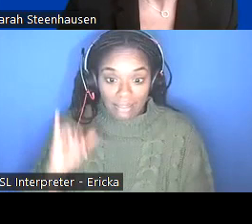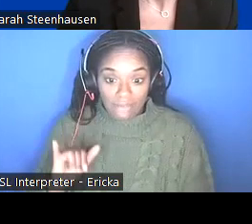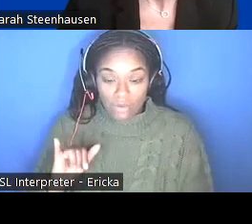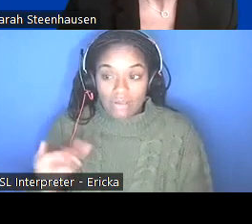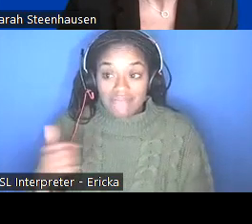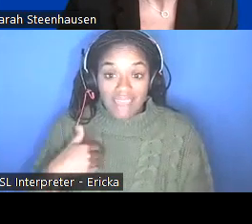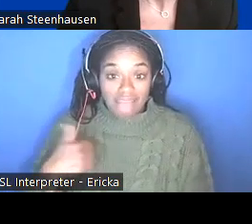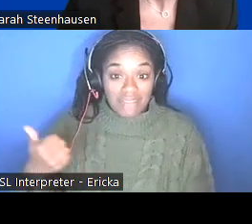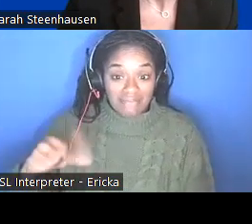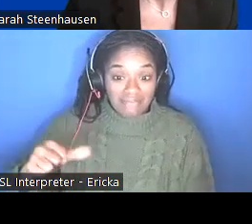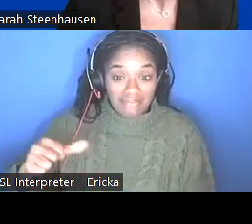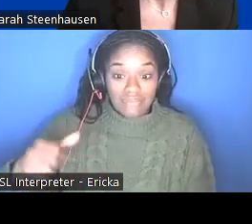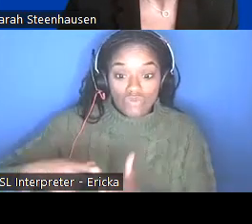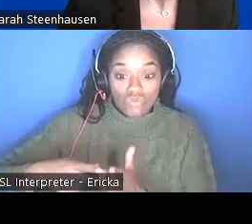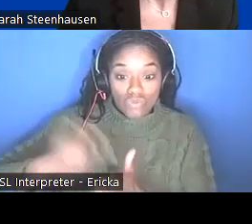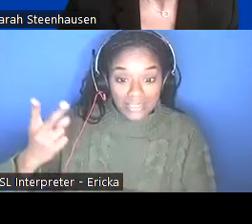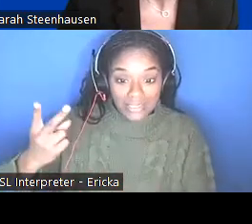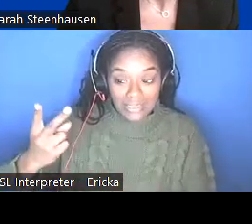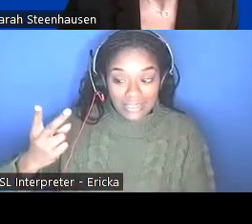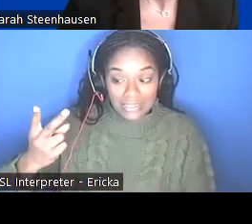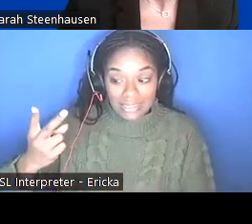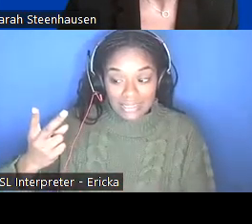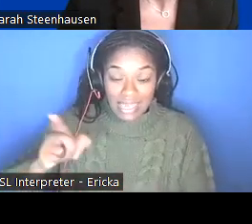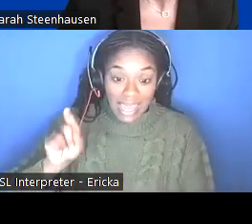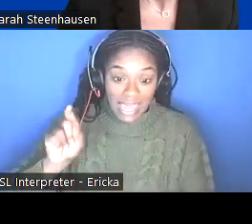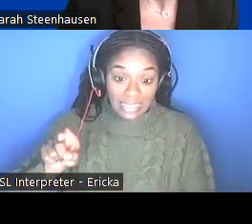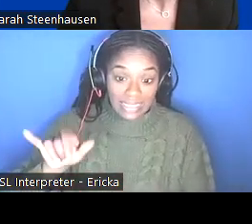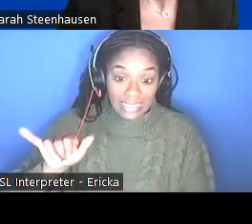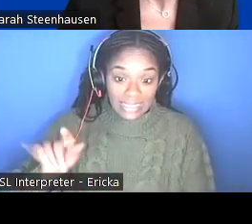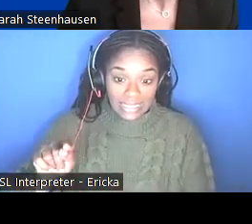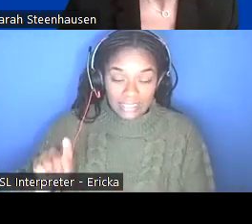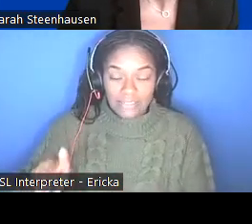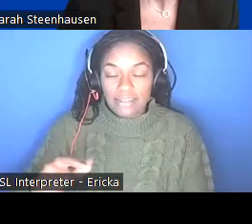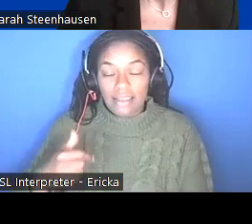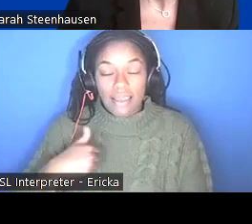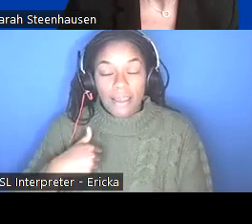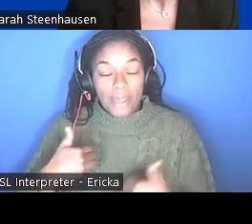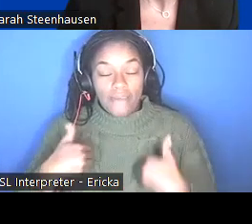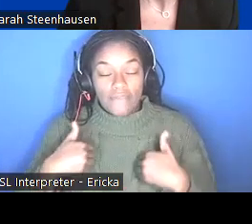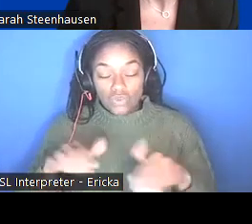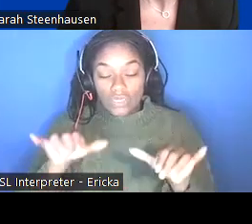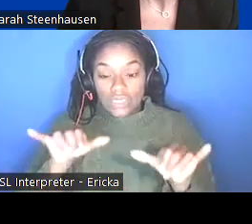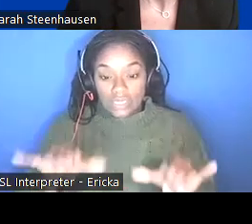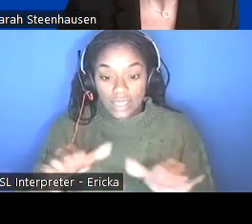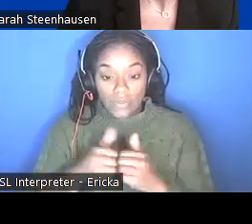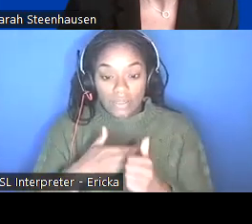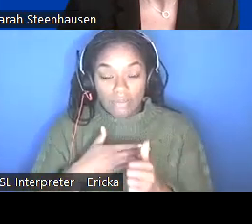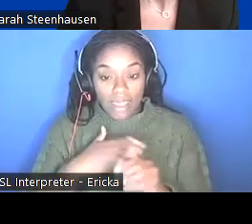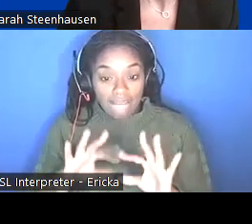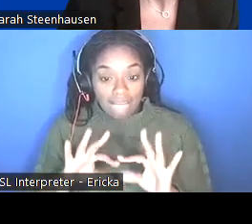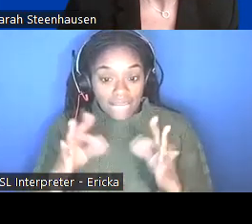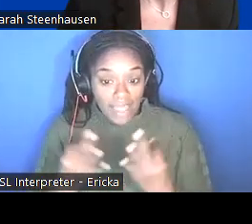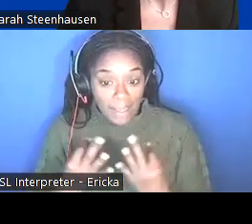denied care twice now when I really needed it. I'm having to stay with my family, with my